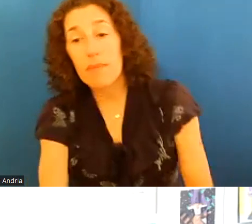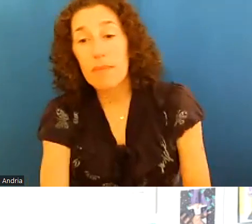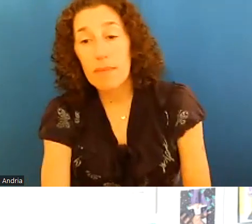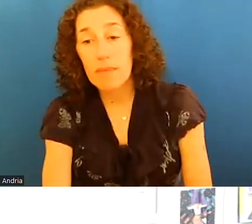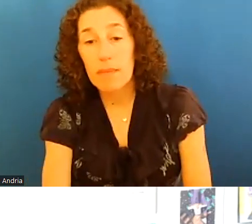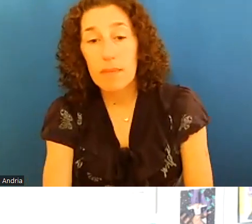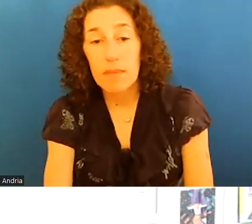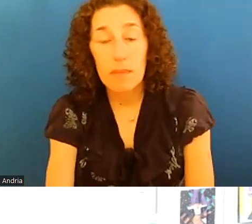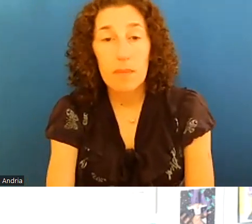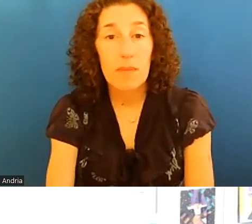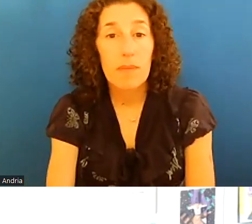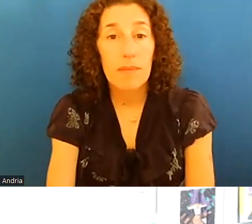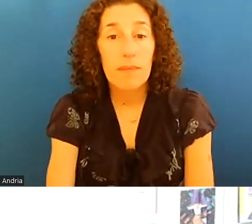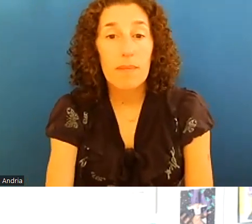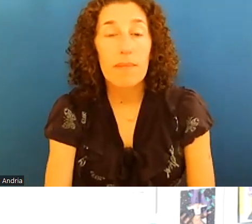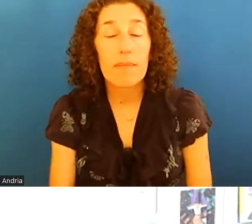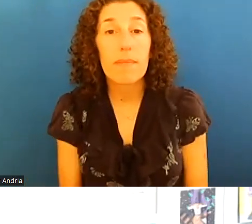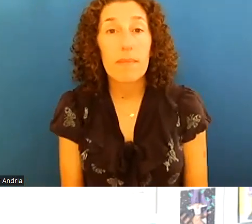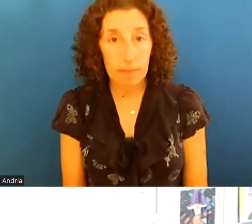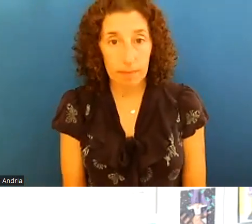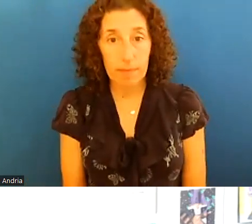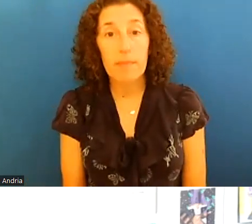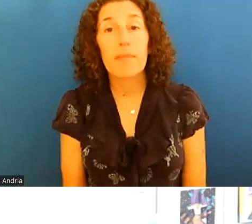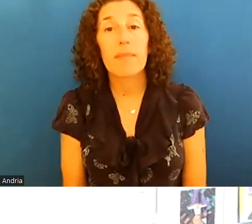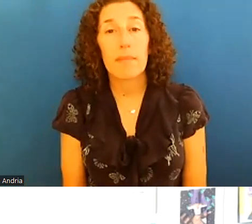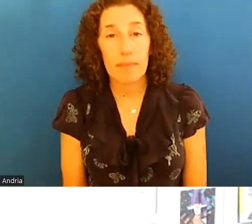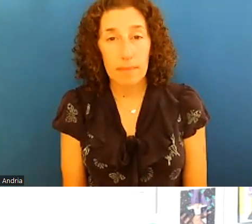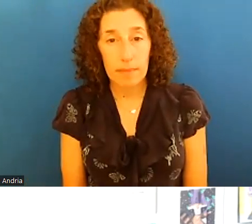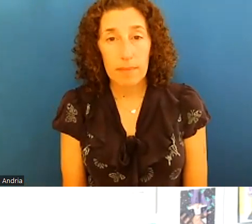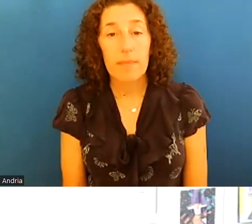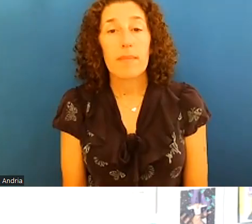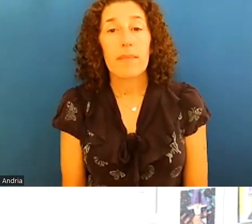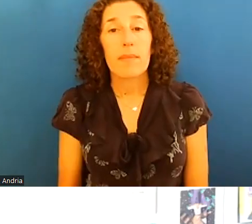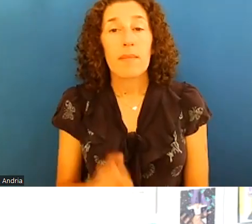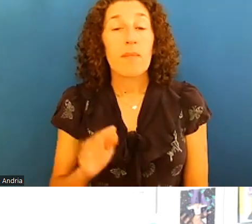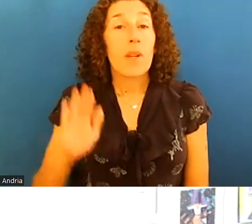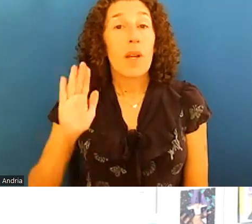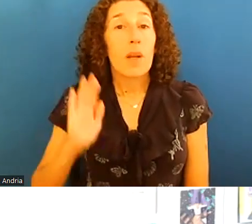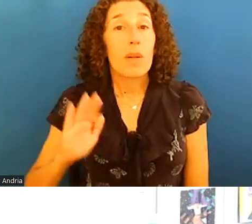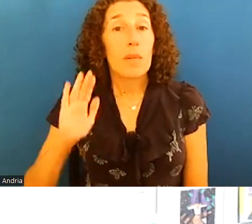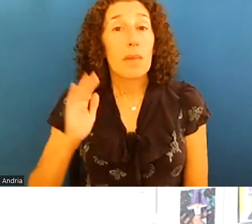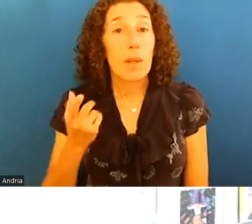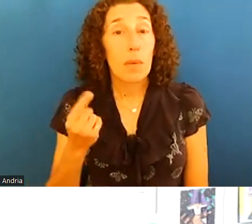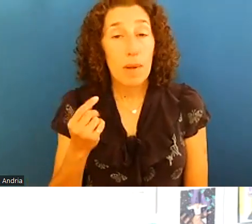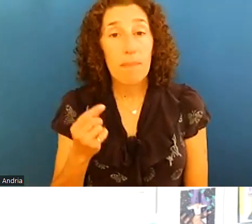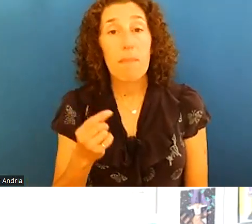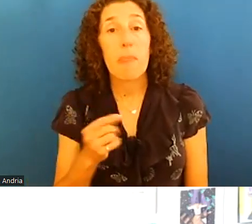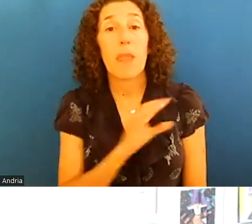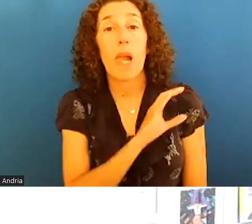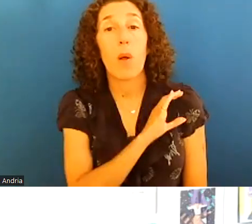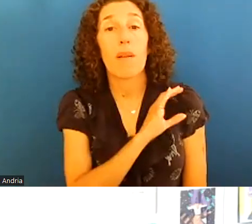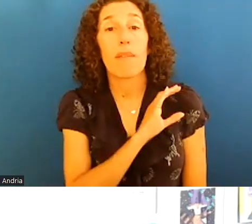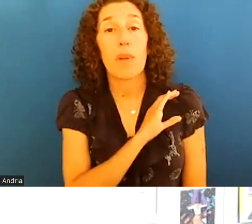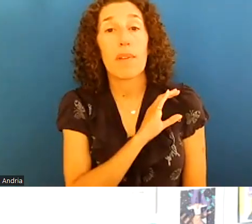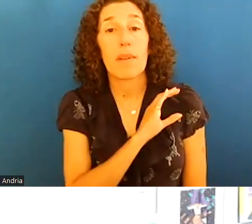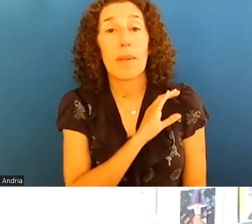here that it was law enforcement's responsibility to contact the advocates when we were notified that